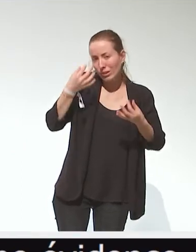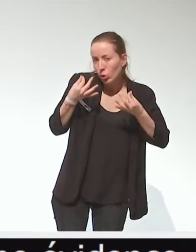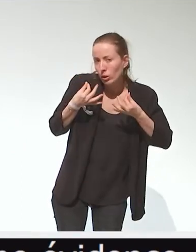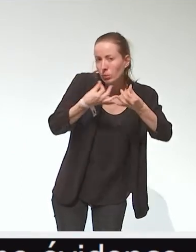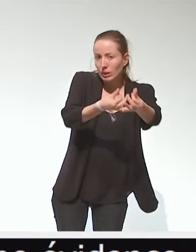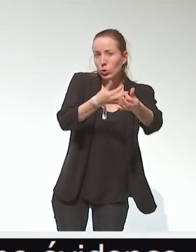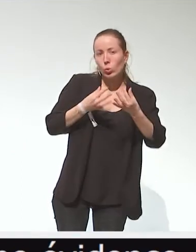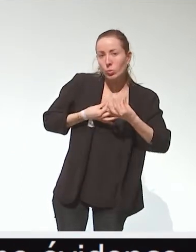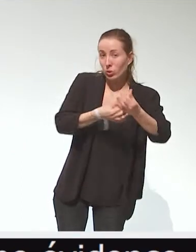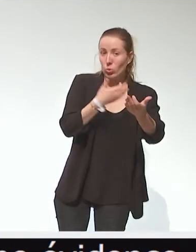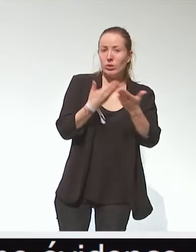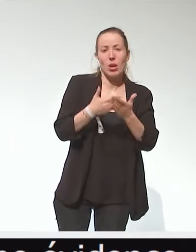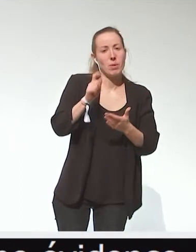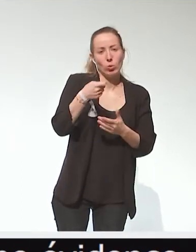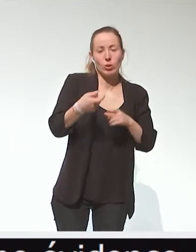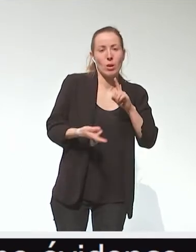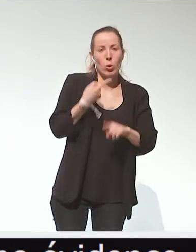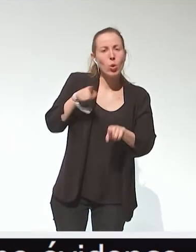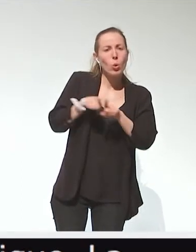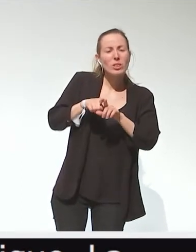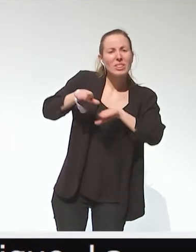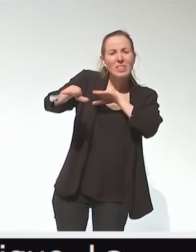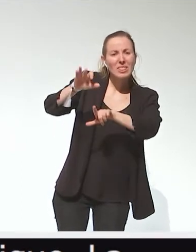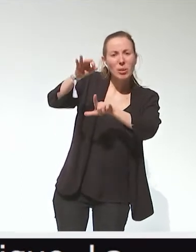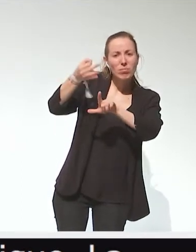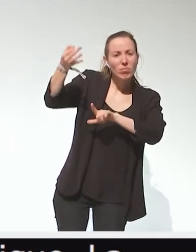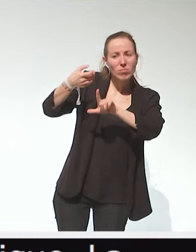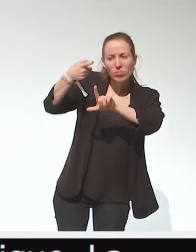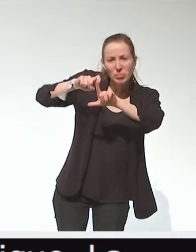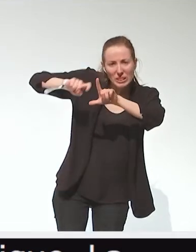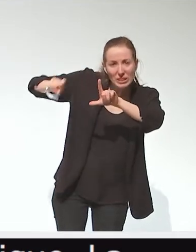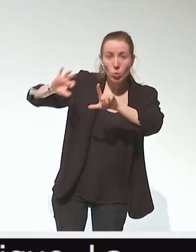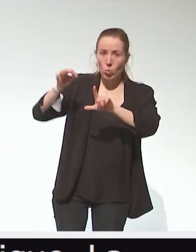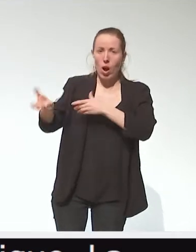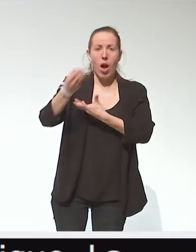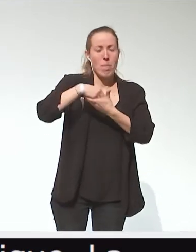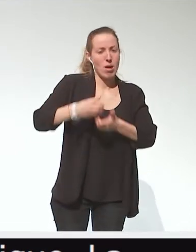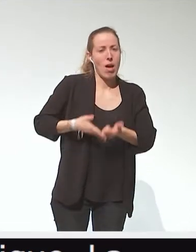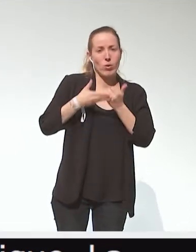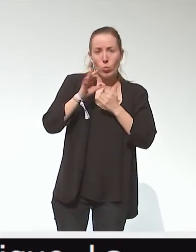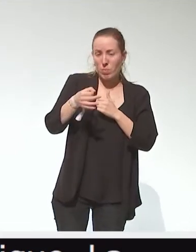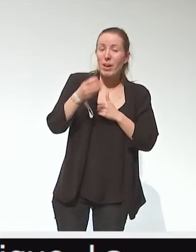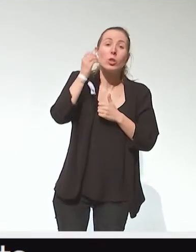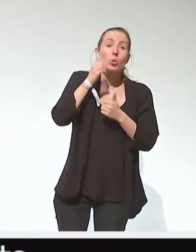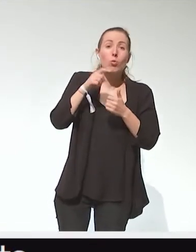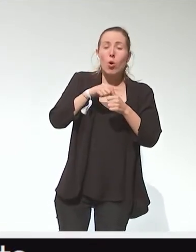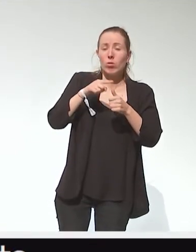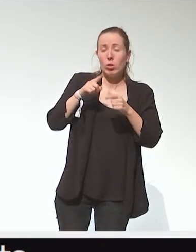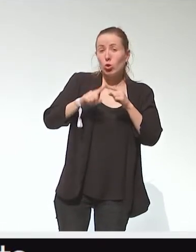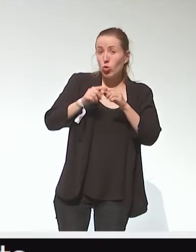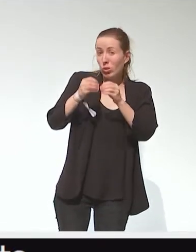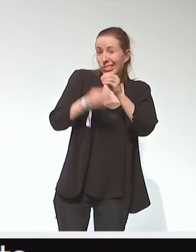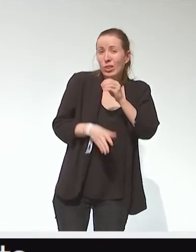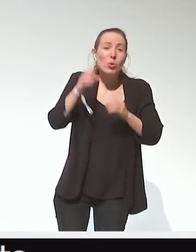also part of the solution, but one aspect is often not mentioned enough is reasonable accommodation. And